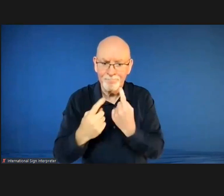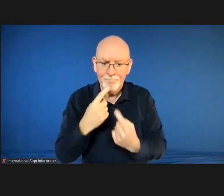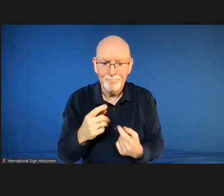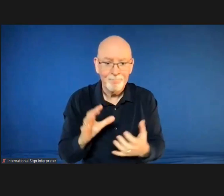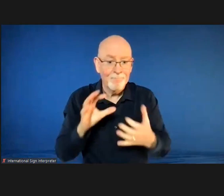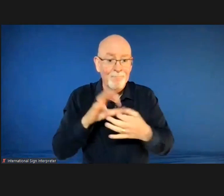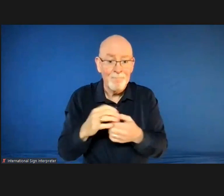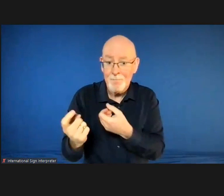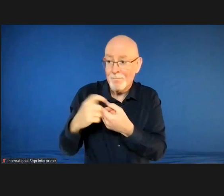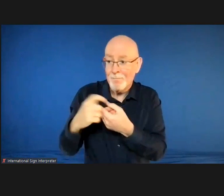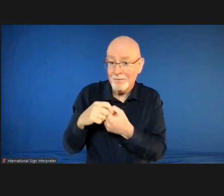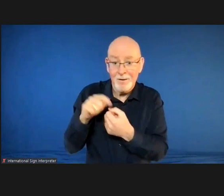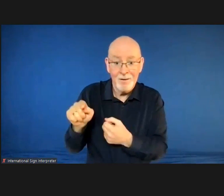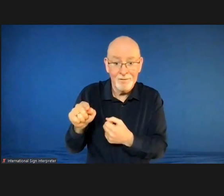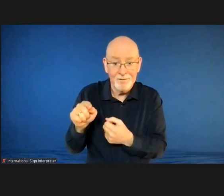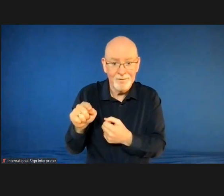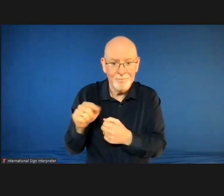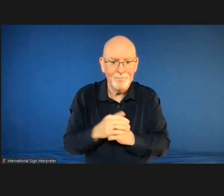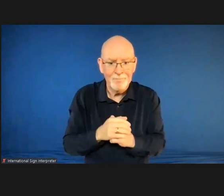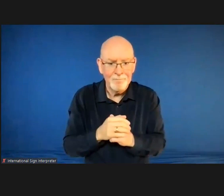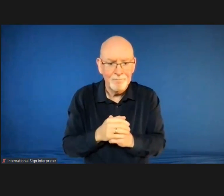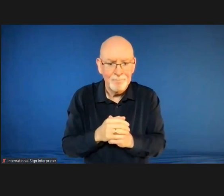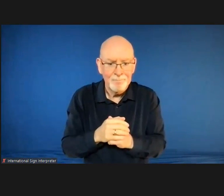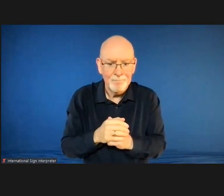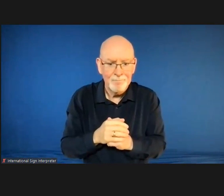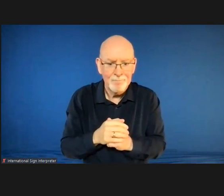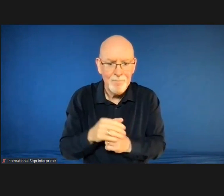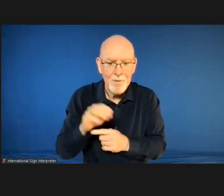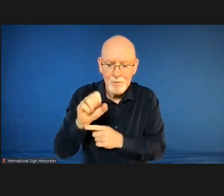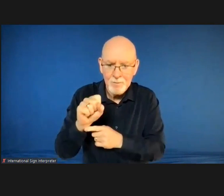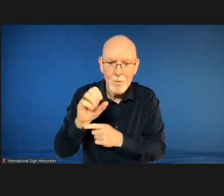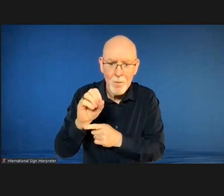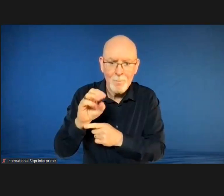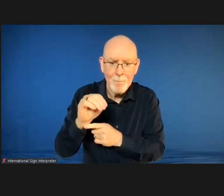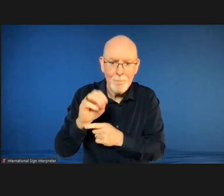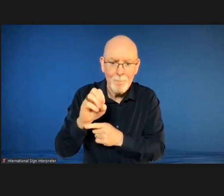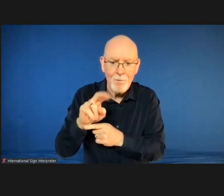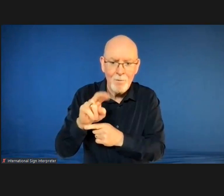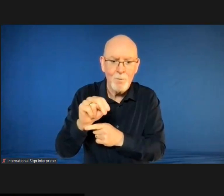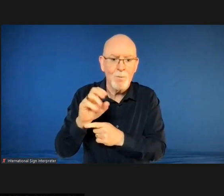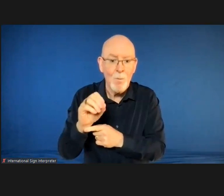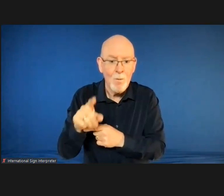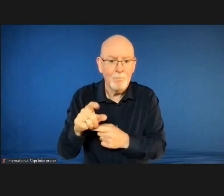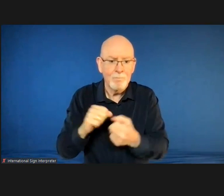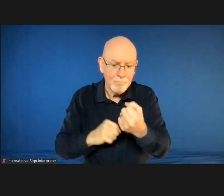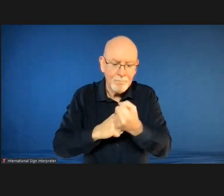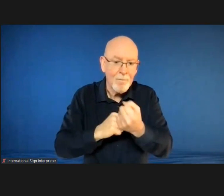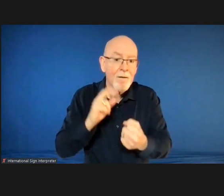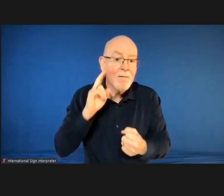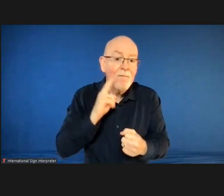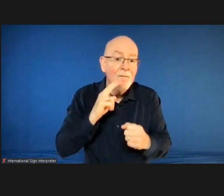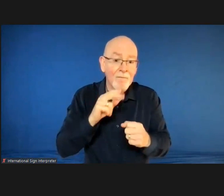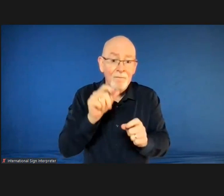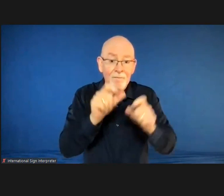parents of deaf children to effectively raise their children. So 90% of deaf children are born